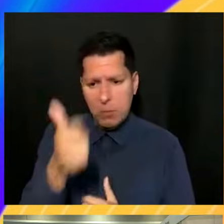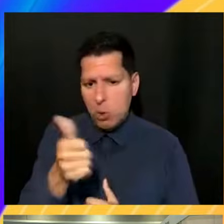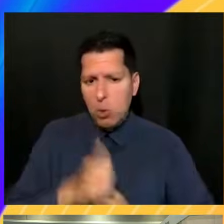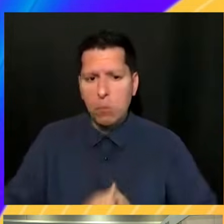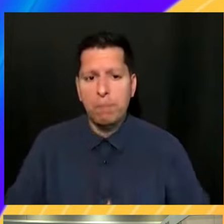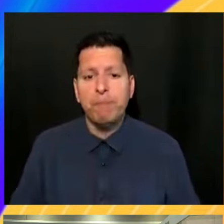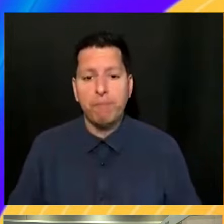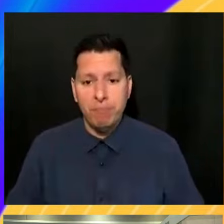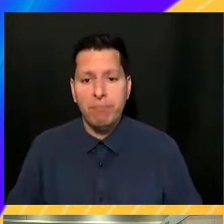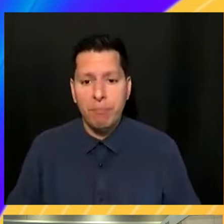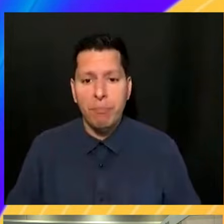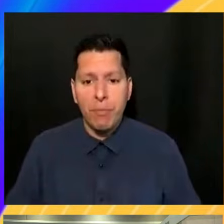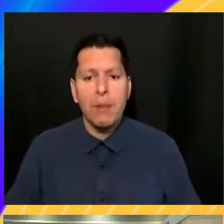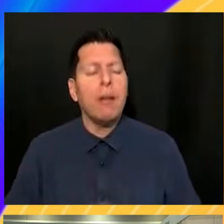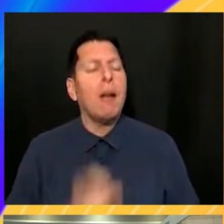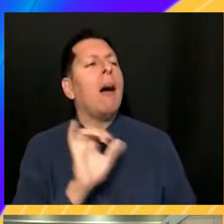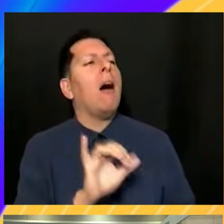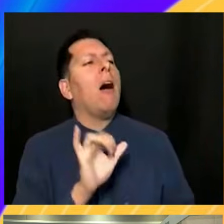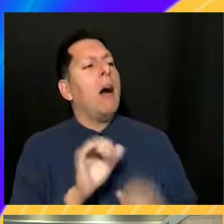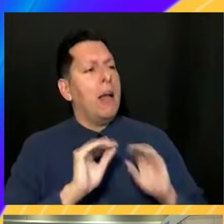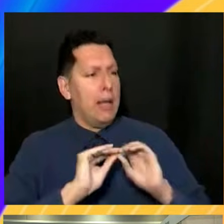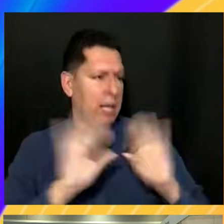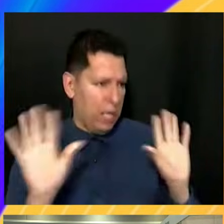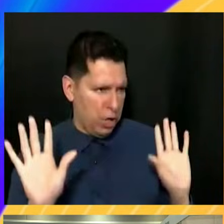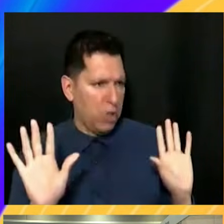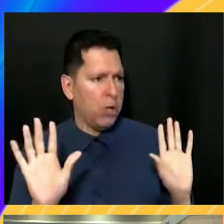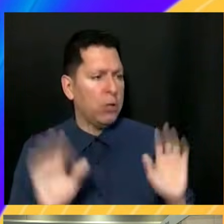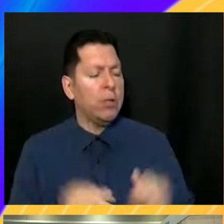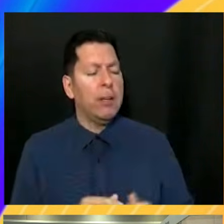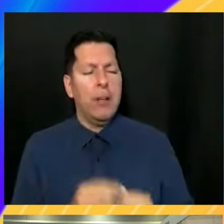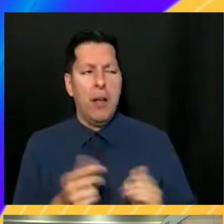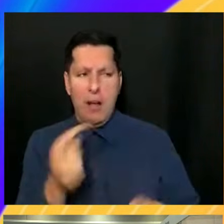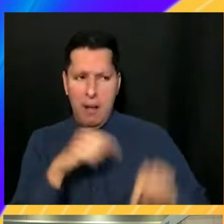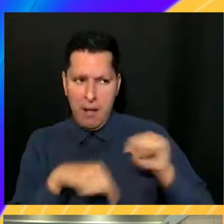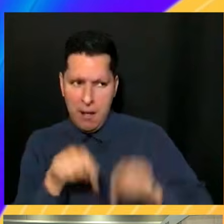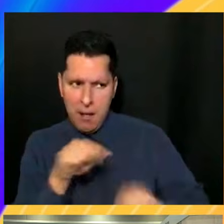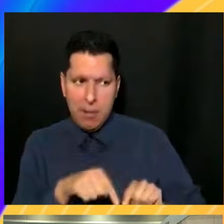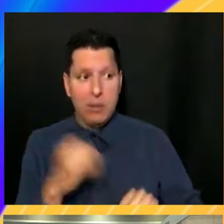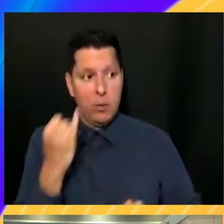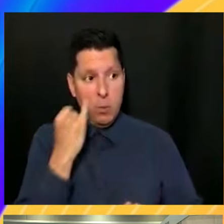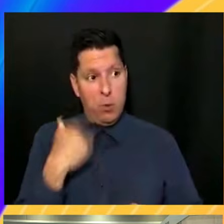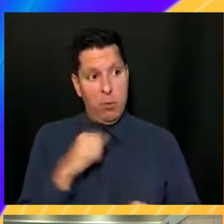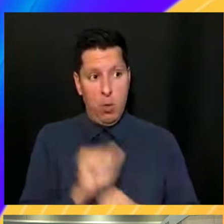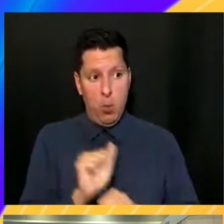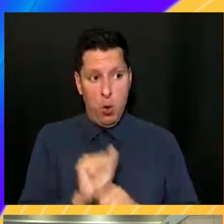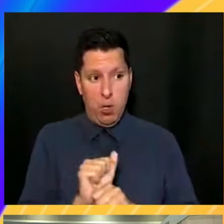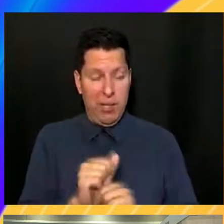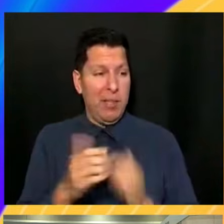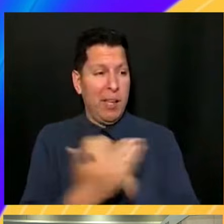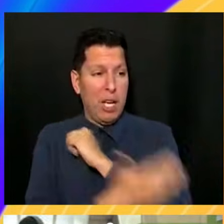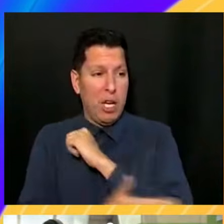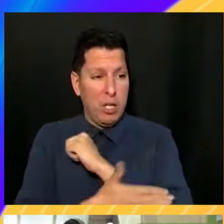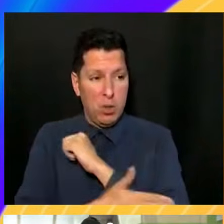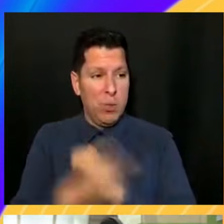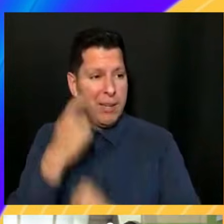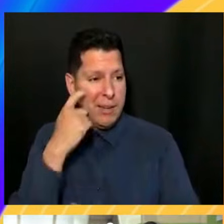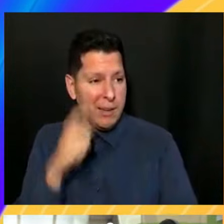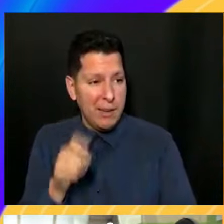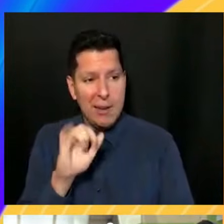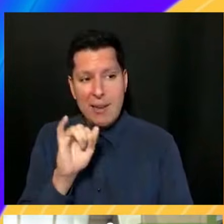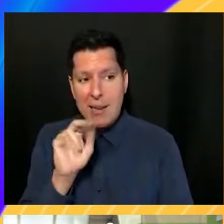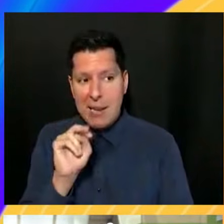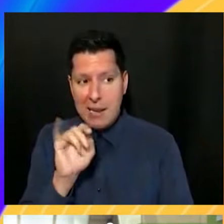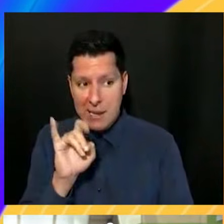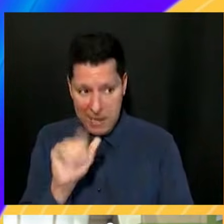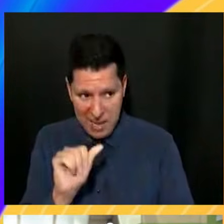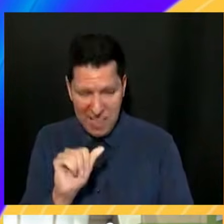that makes sense. So if I'm let's say I'm working in India, like for example, and there's a different kind of framework there. Yeah. We